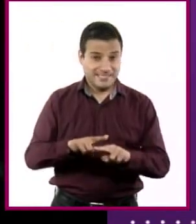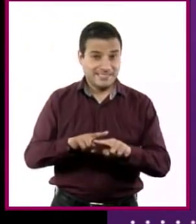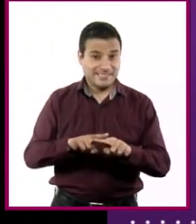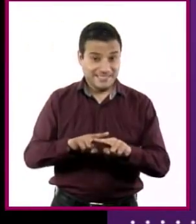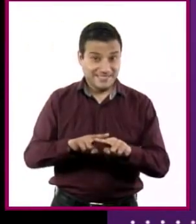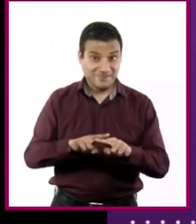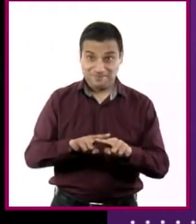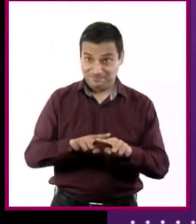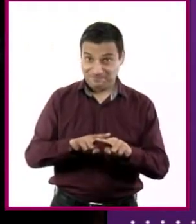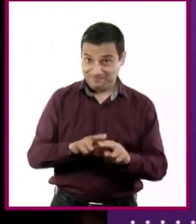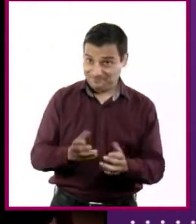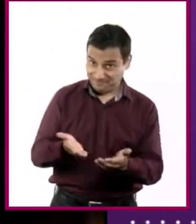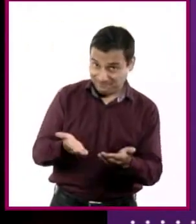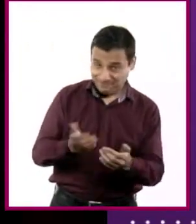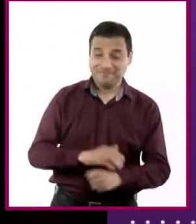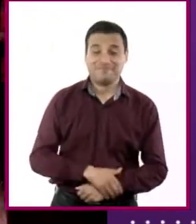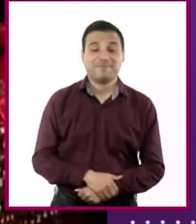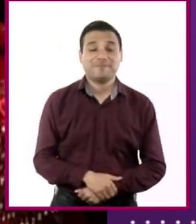me, you two.